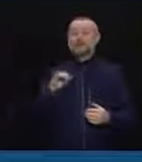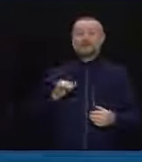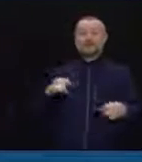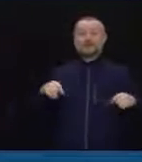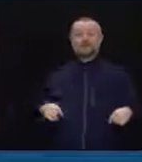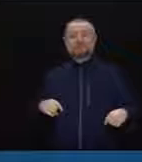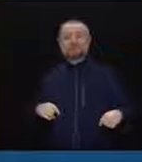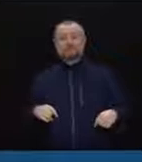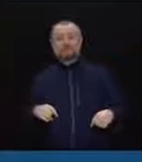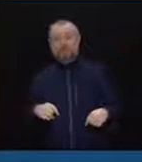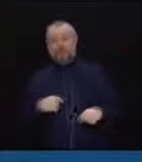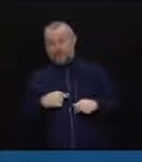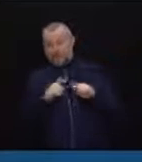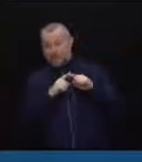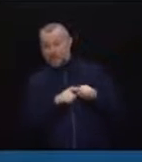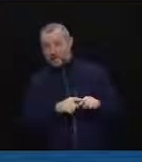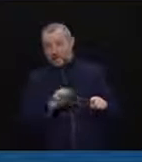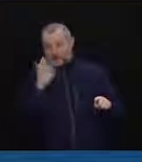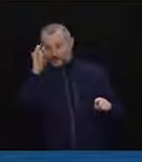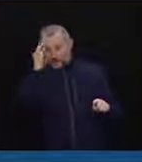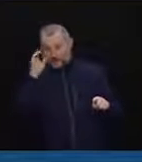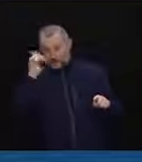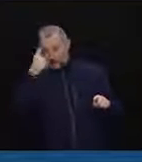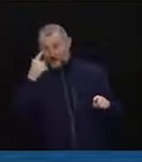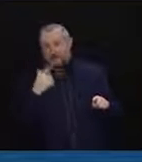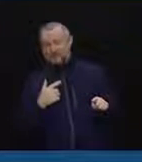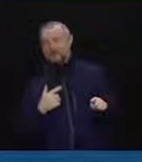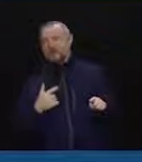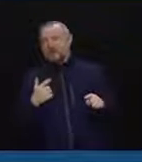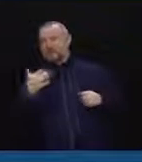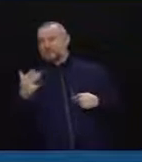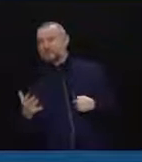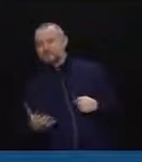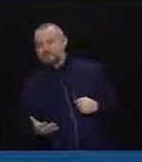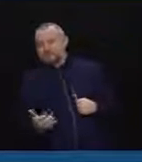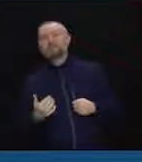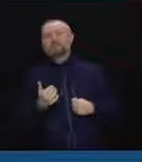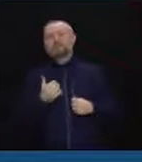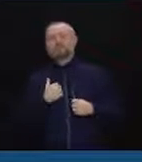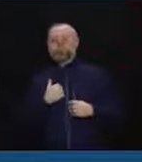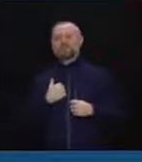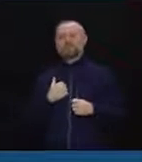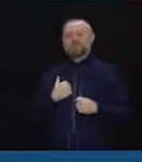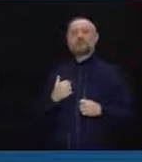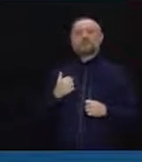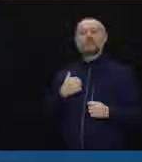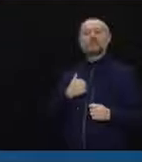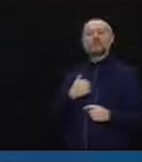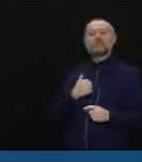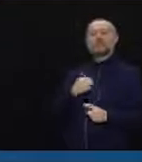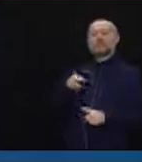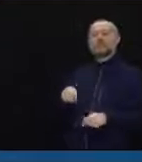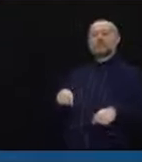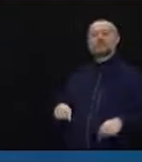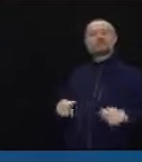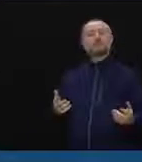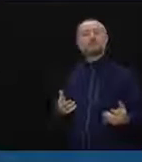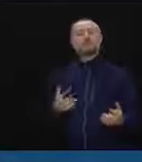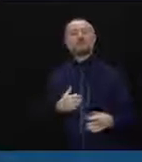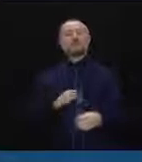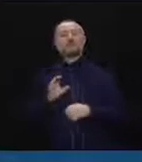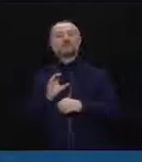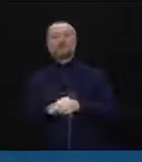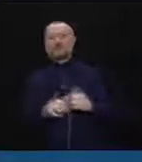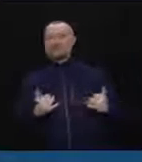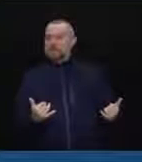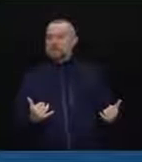that they have done in the past. So I'm viewing this as an investment now to add resiliency